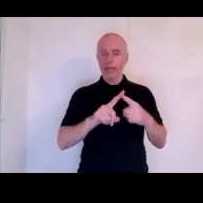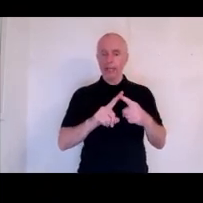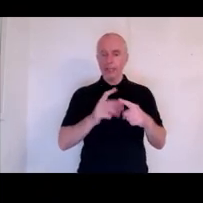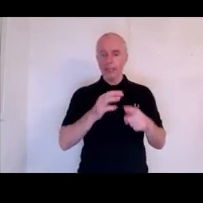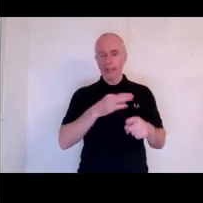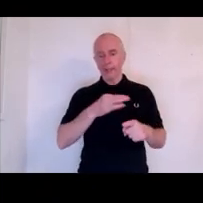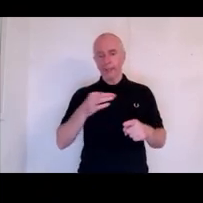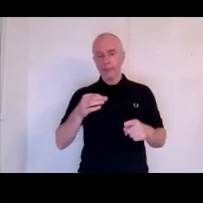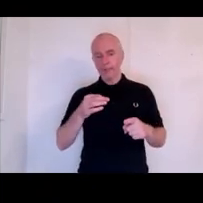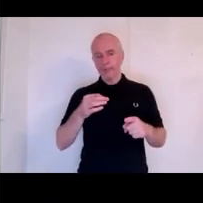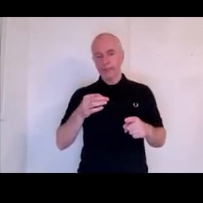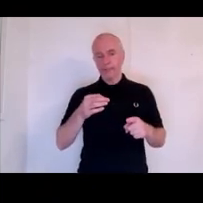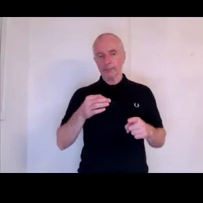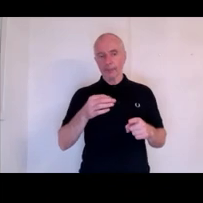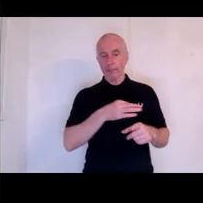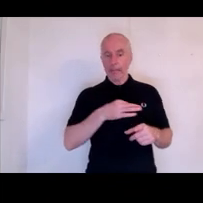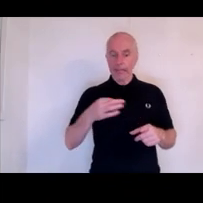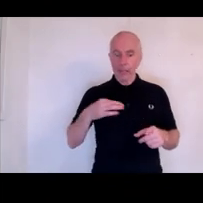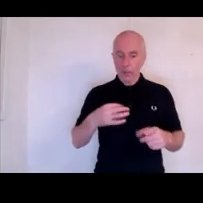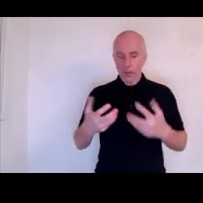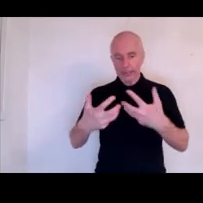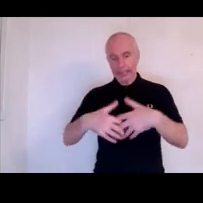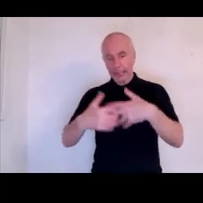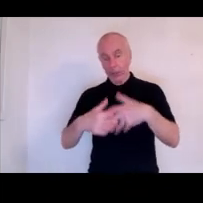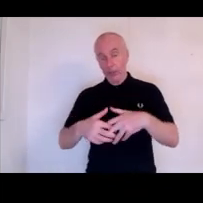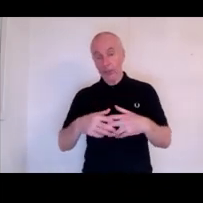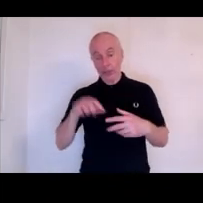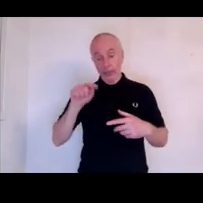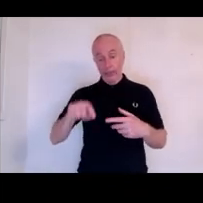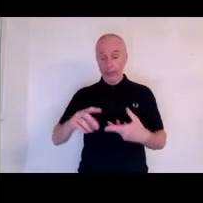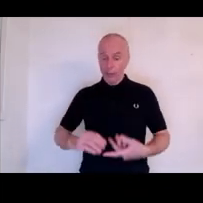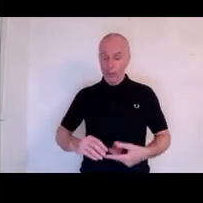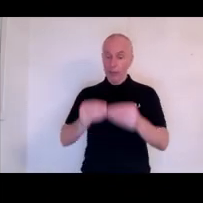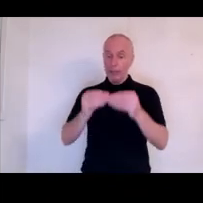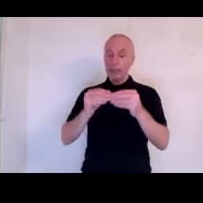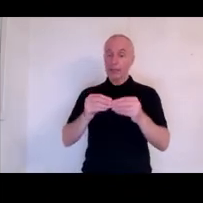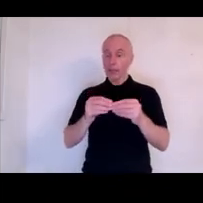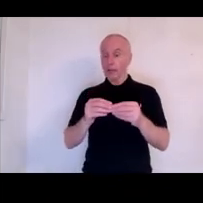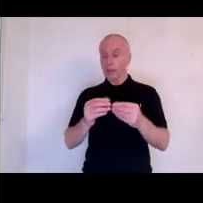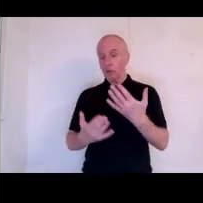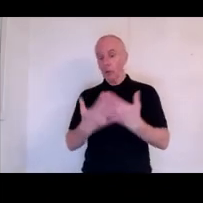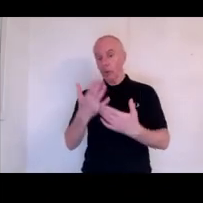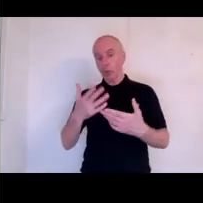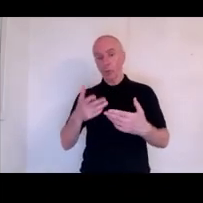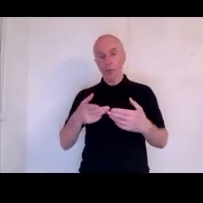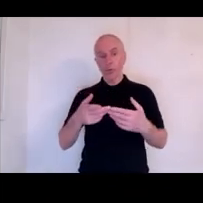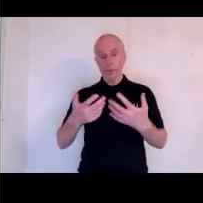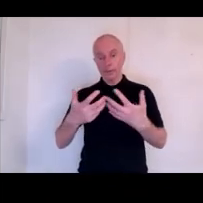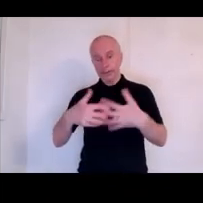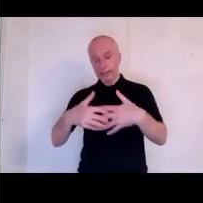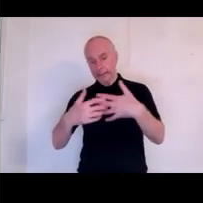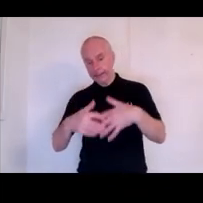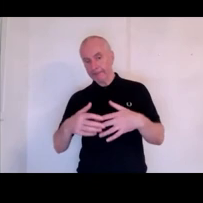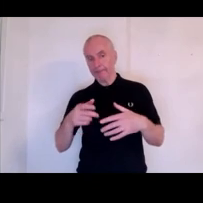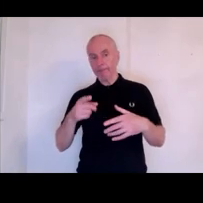developed an accelerator technology alongside a specialised liquid core